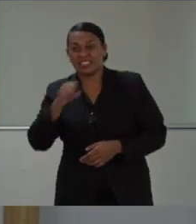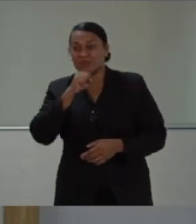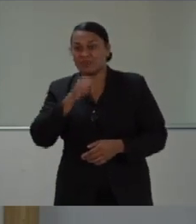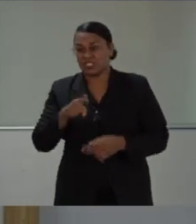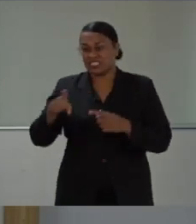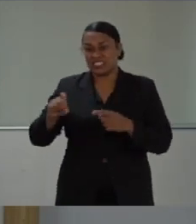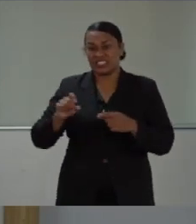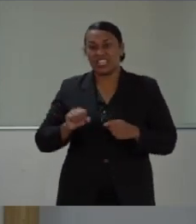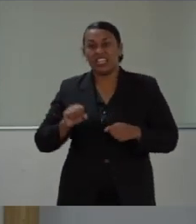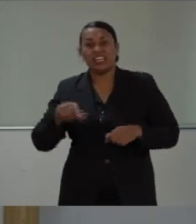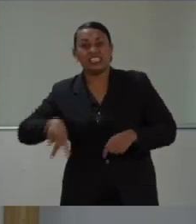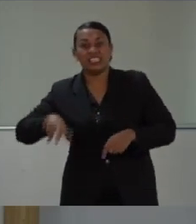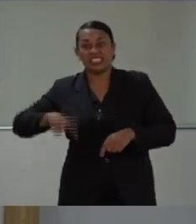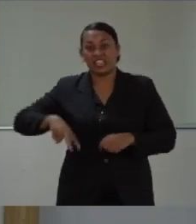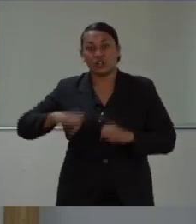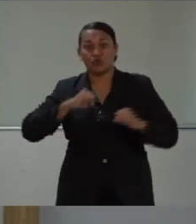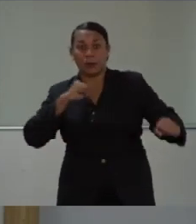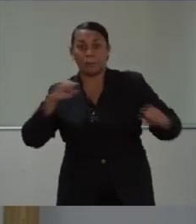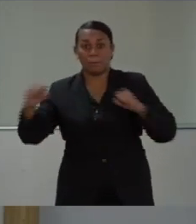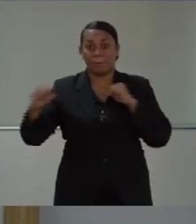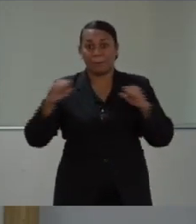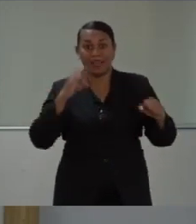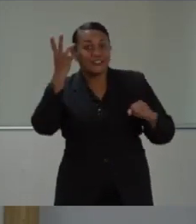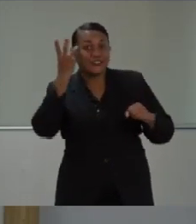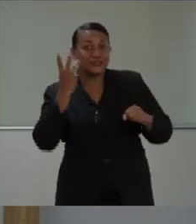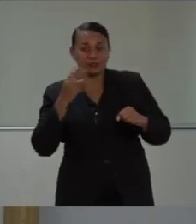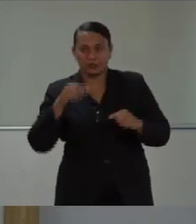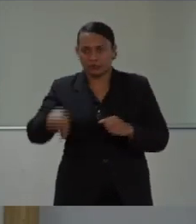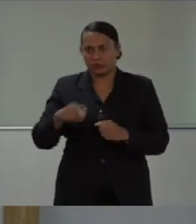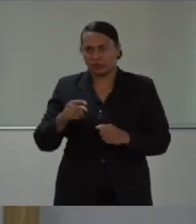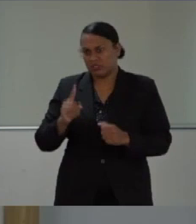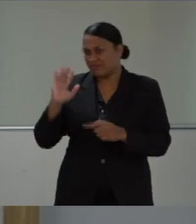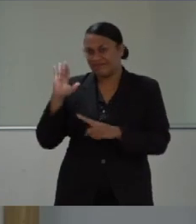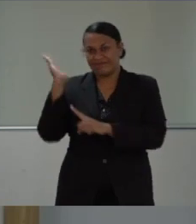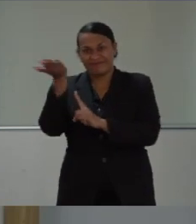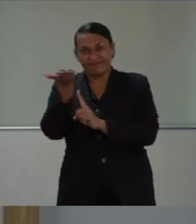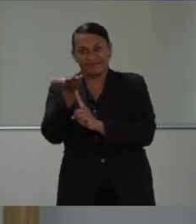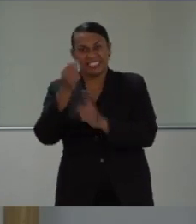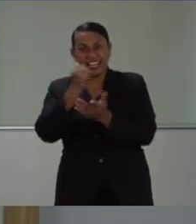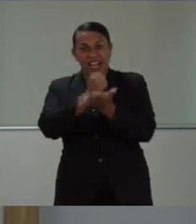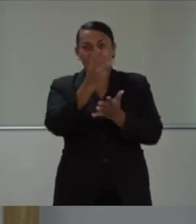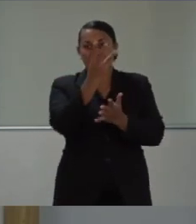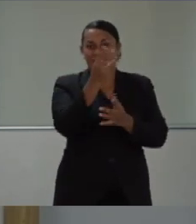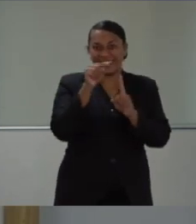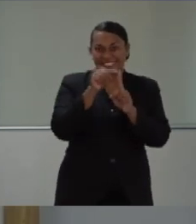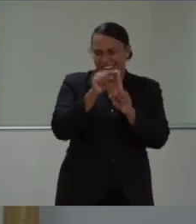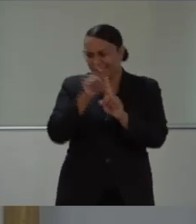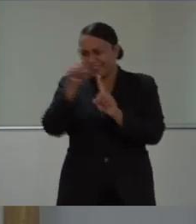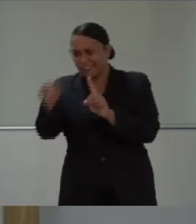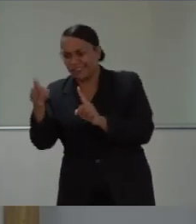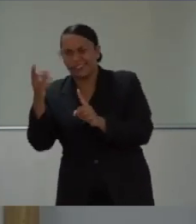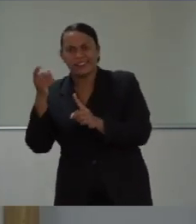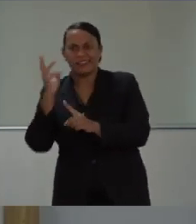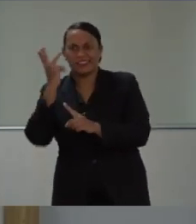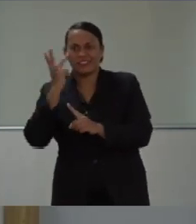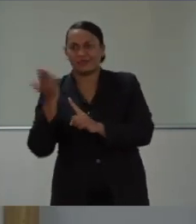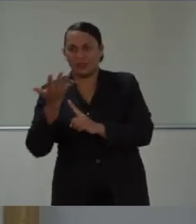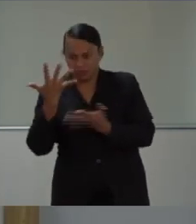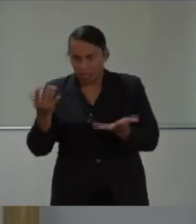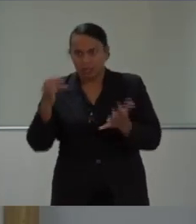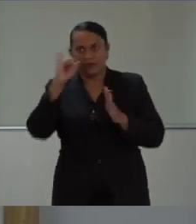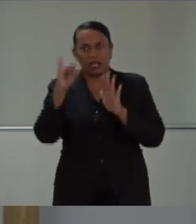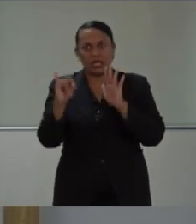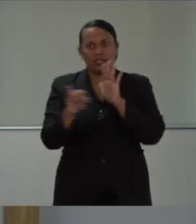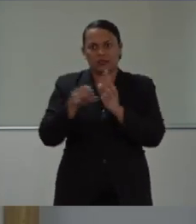patient number 1. This was a case we have expected for some time, and thankfully, this